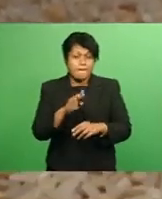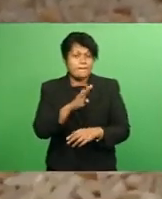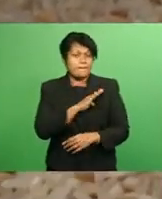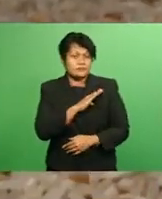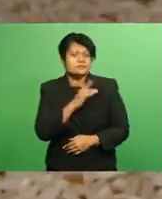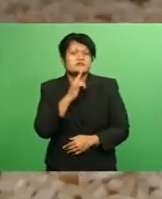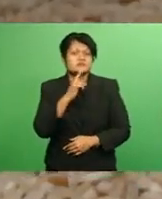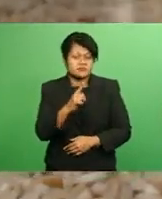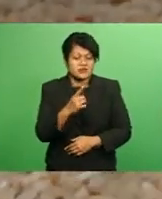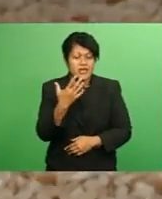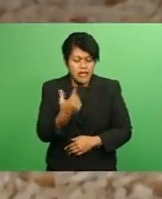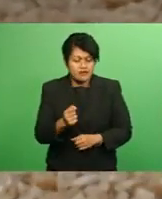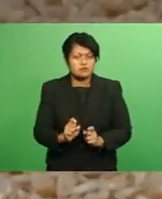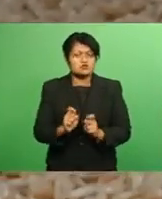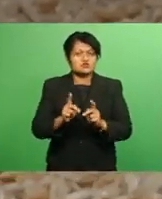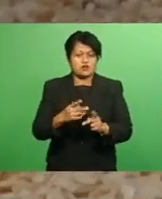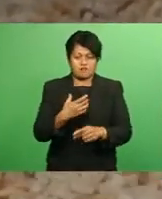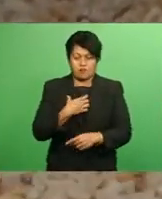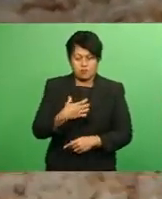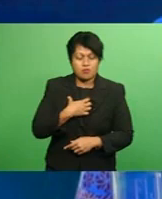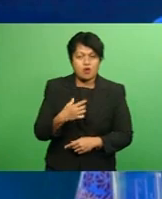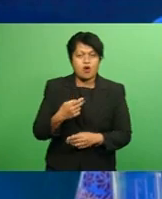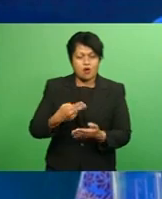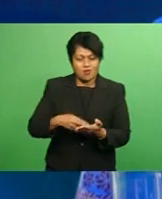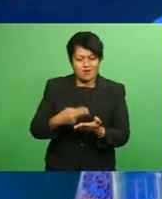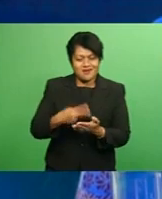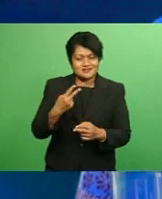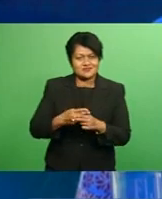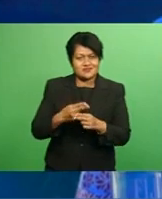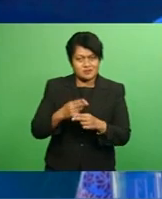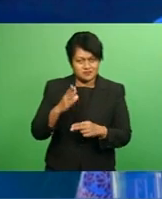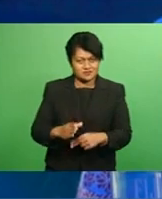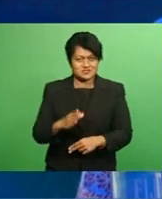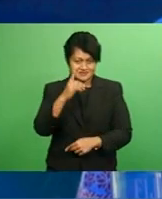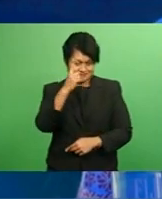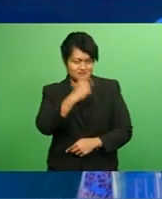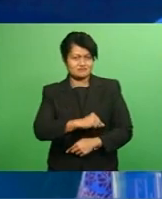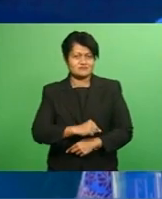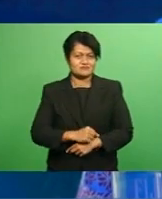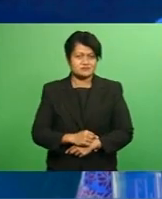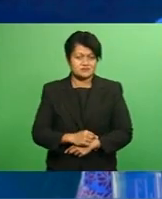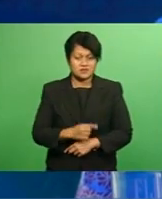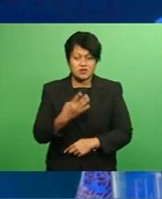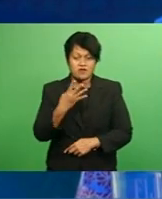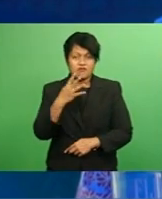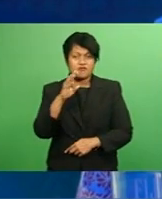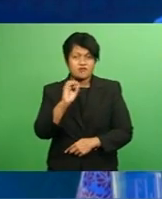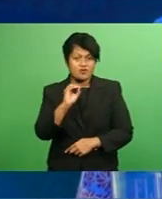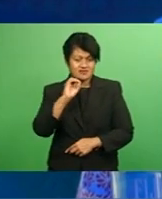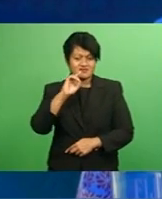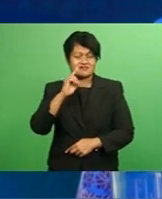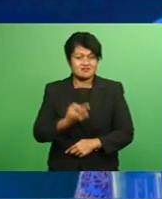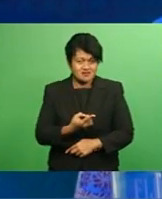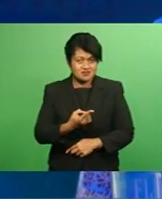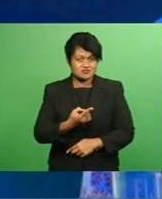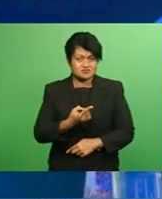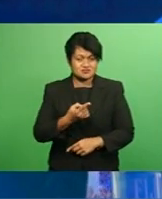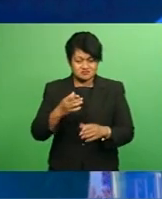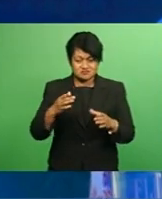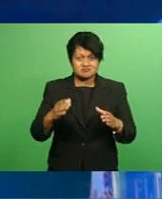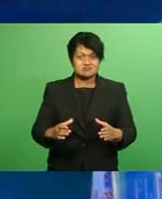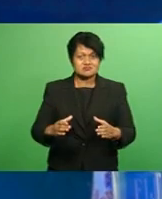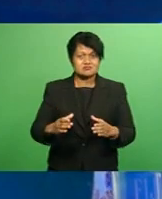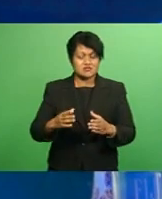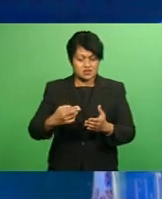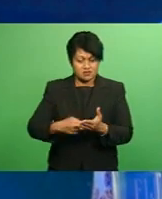more rice farmers. On average, we import 40,000 tons of rice into Fiji every year. That's